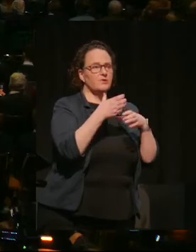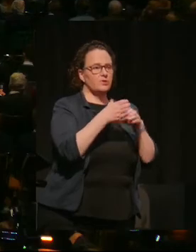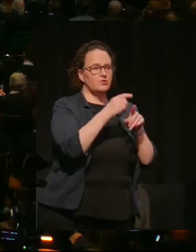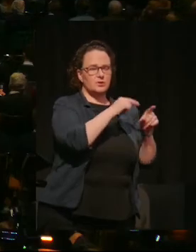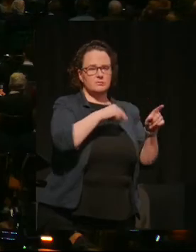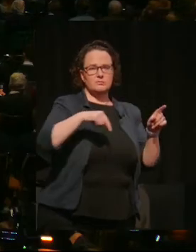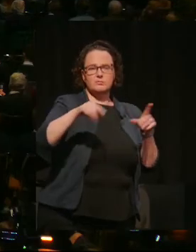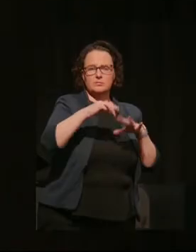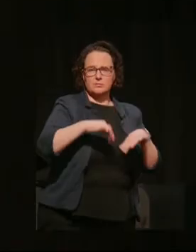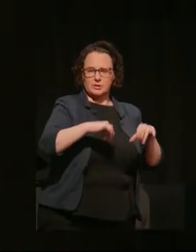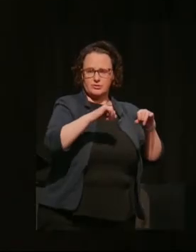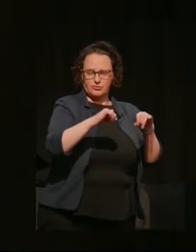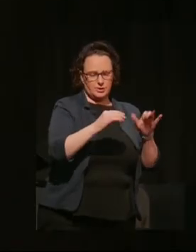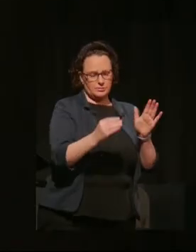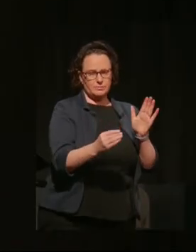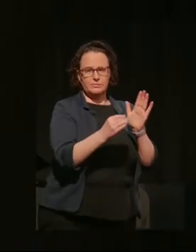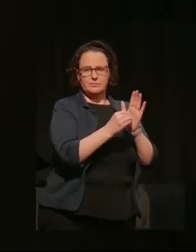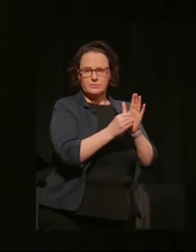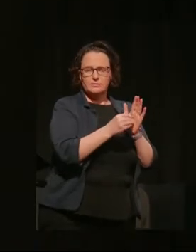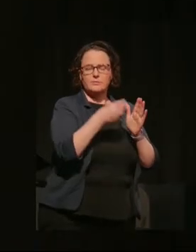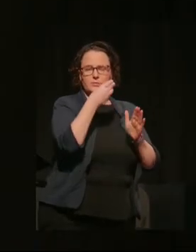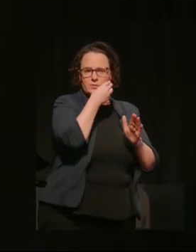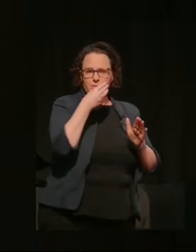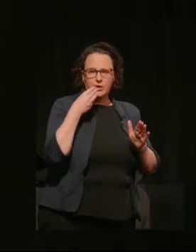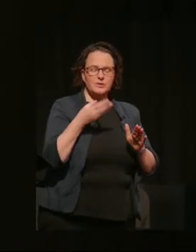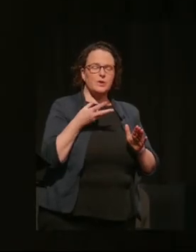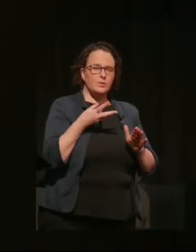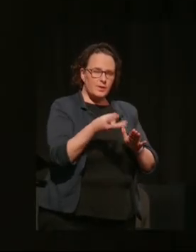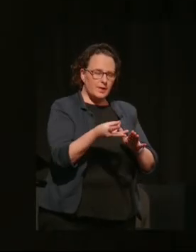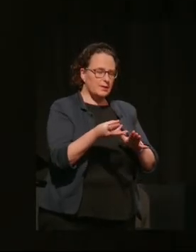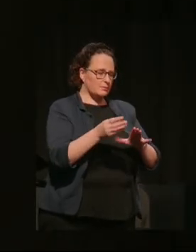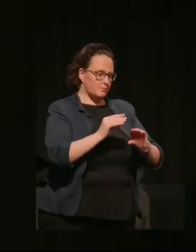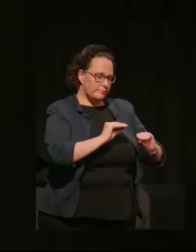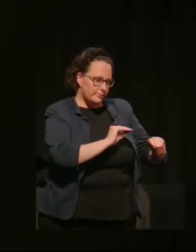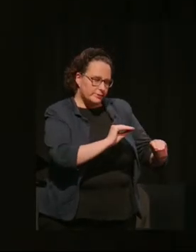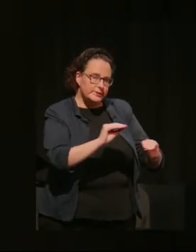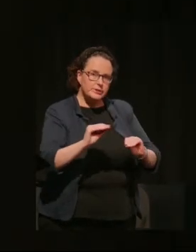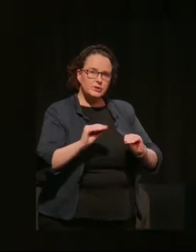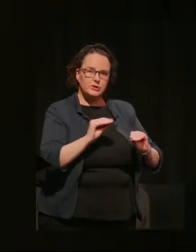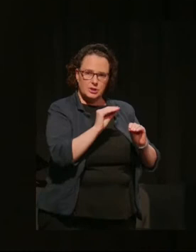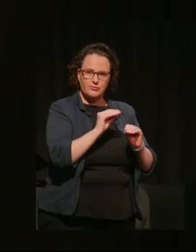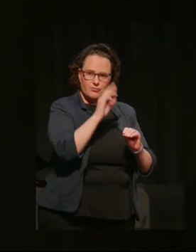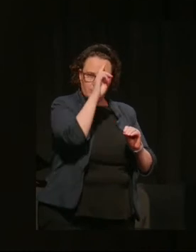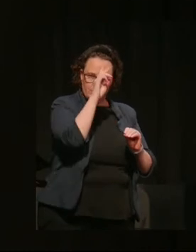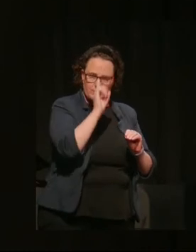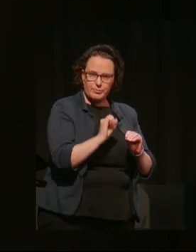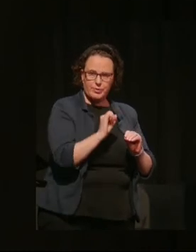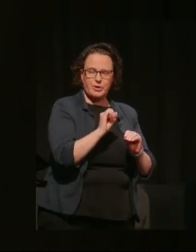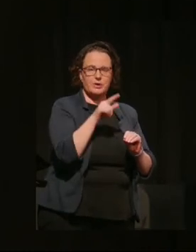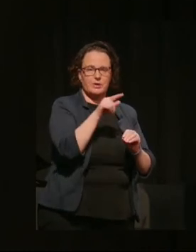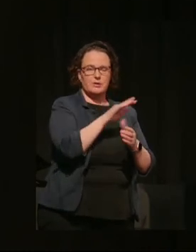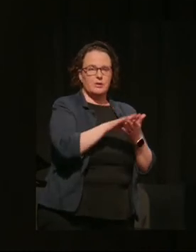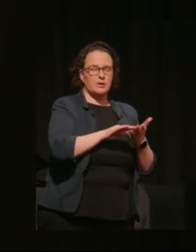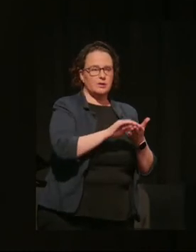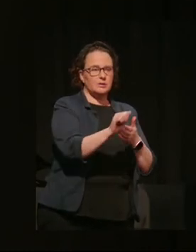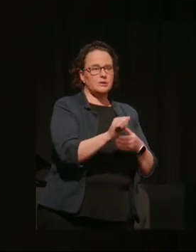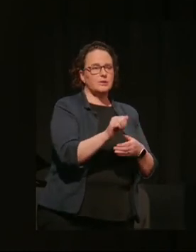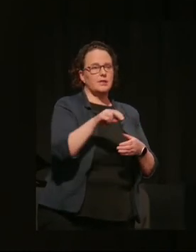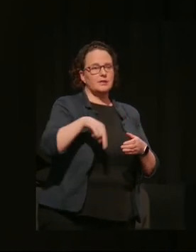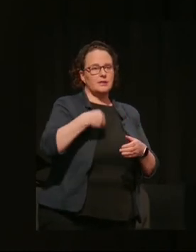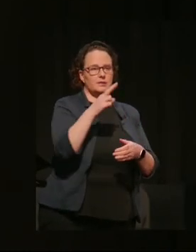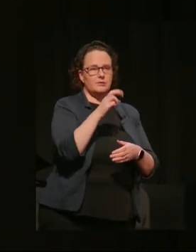countries, committing them to commemorate and educate about the Holocaust. Mr. Roderick O'Gorman, Minister for Children,